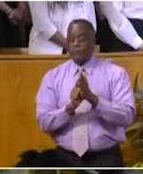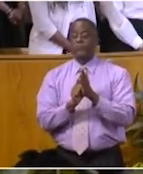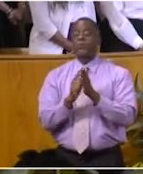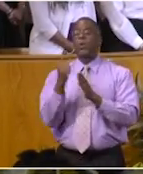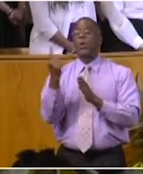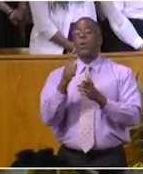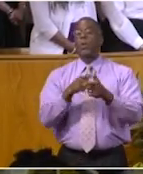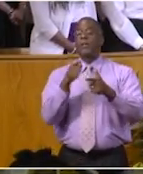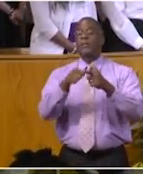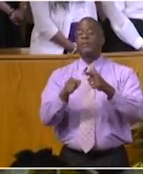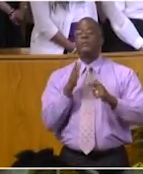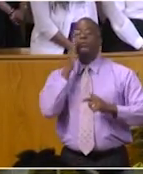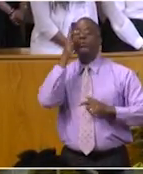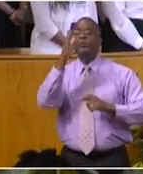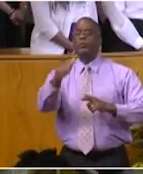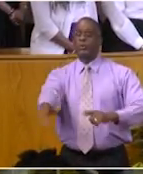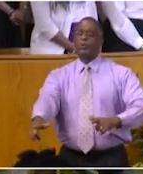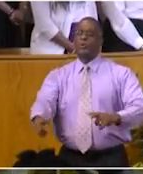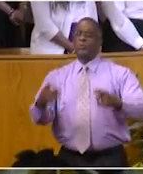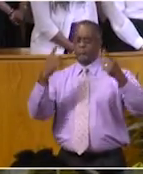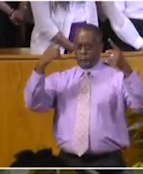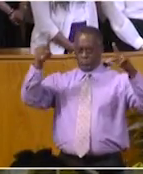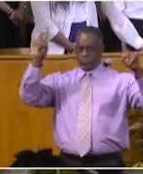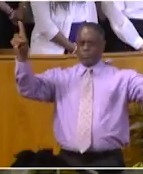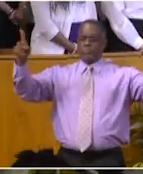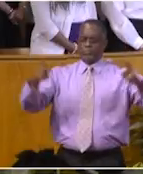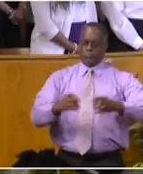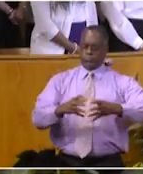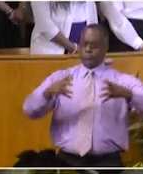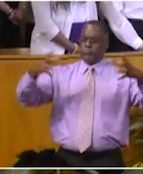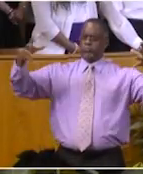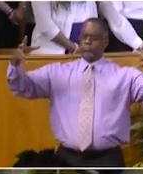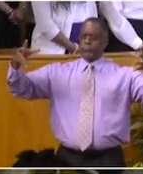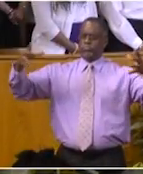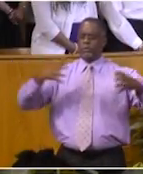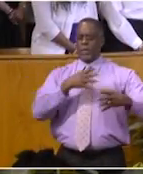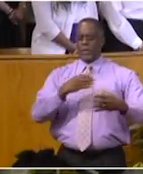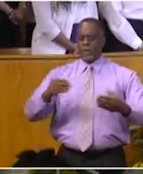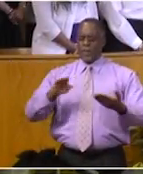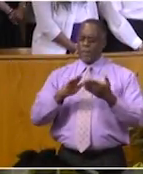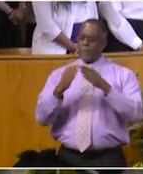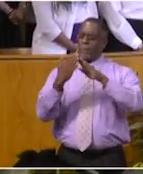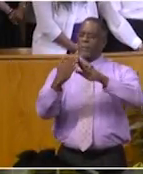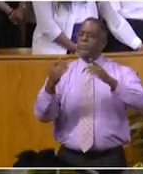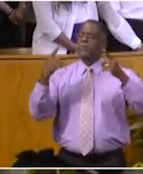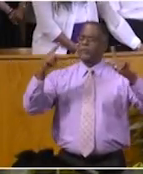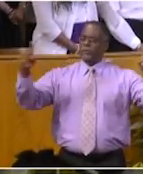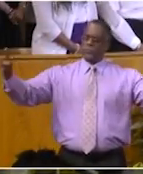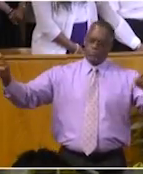Only then will you prosper and succeed in all you do.